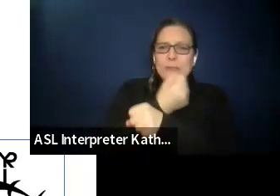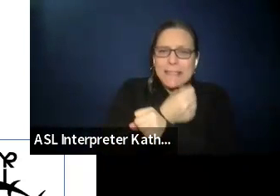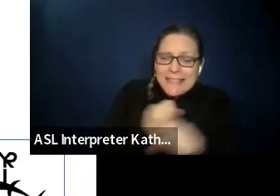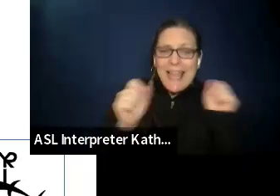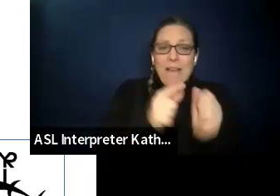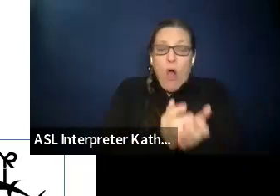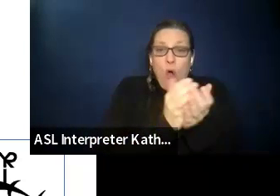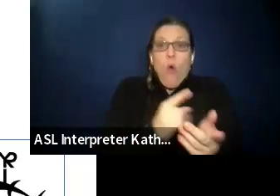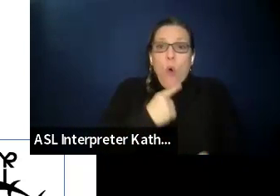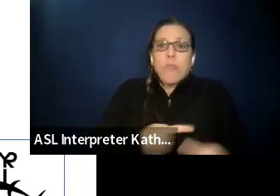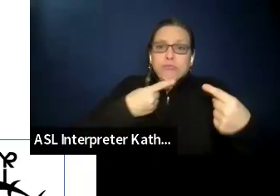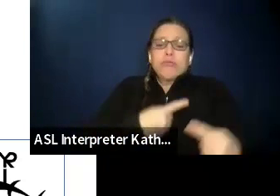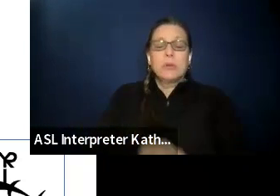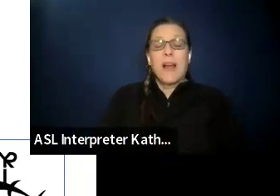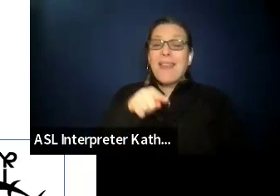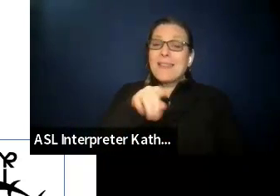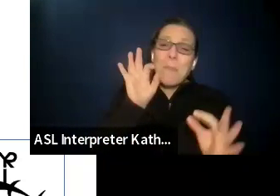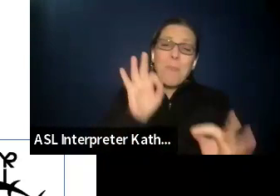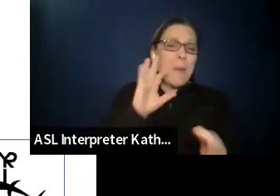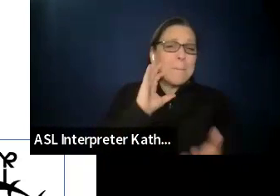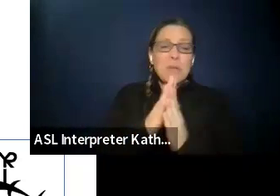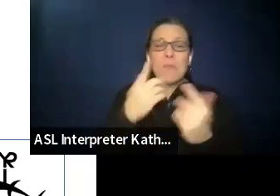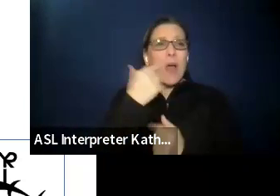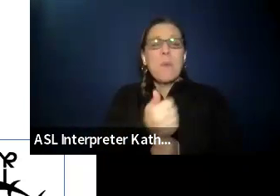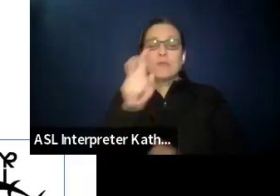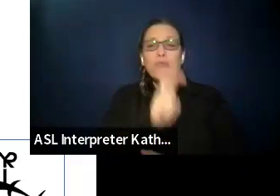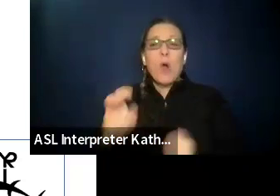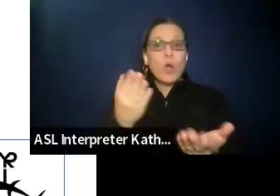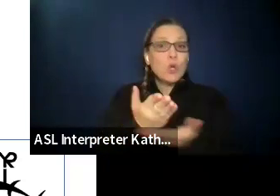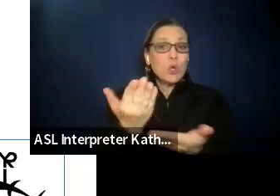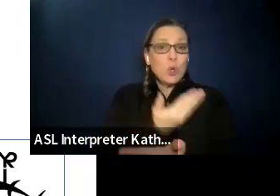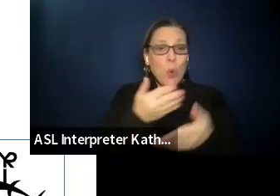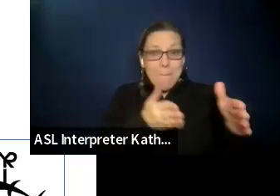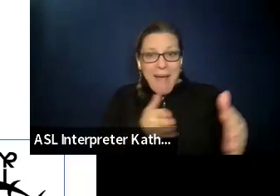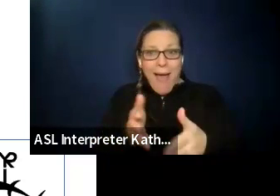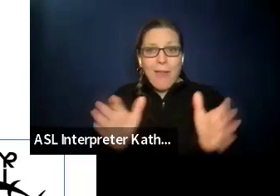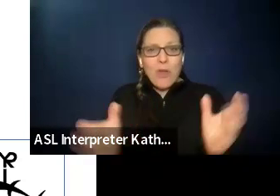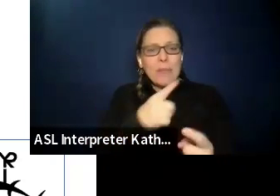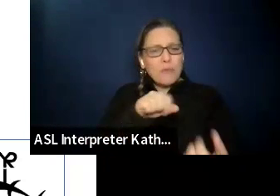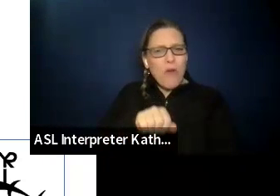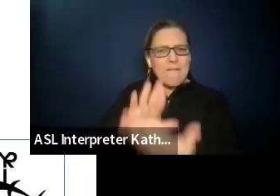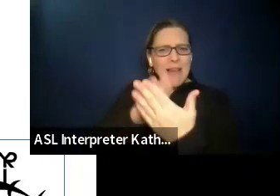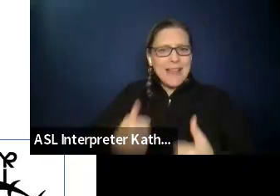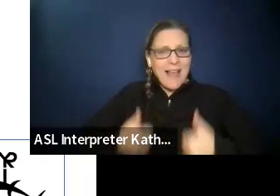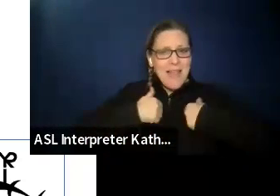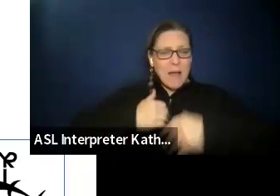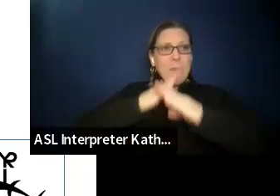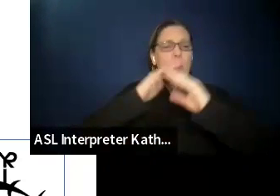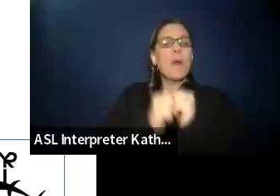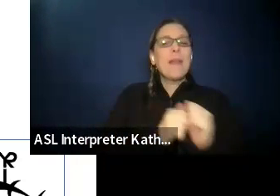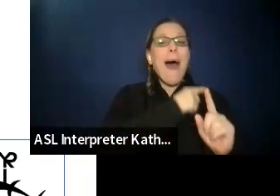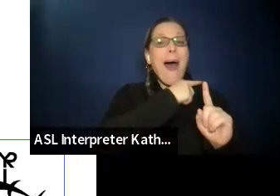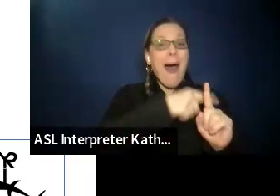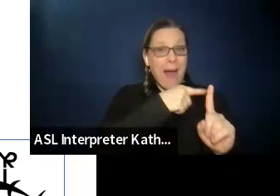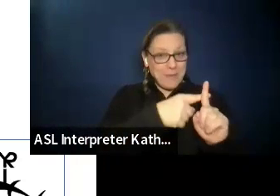The Elephant in the Sea is a perfect picture book for anyone setting out on a new path, encouraging them to face life's obstacles with optimism, from